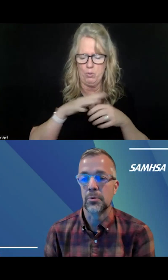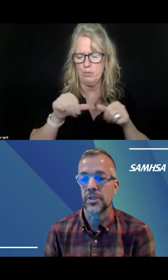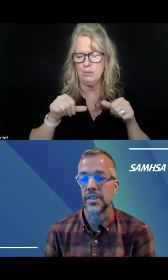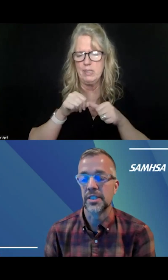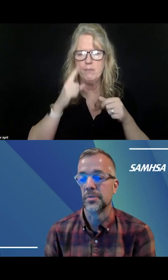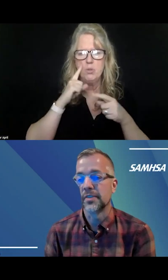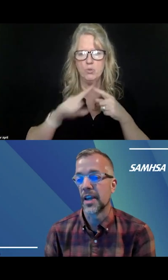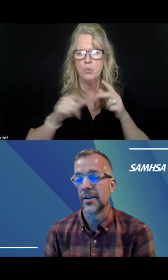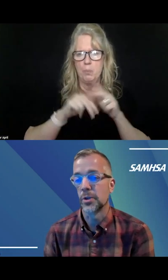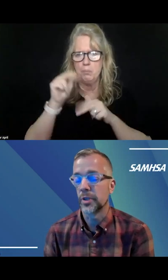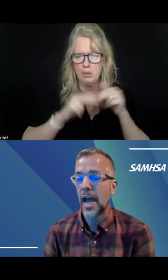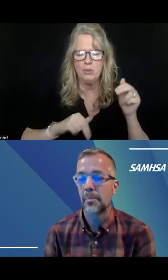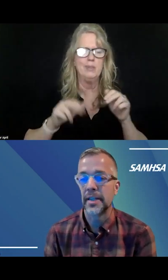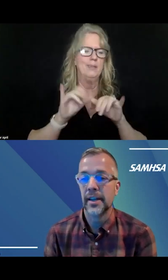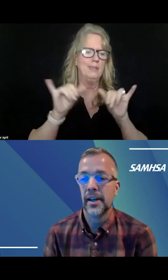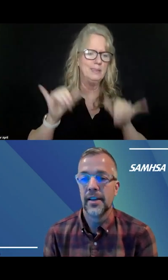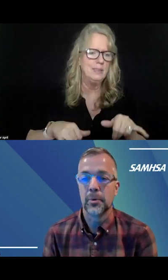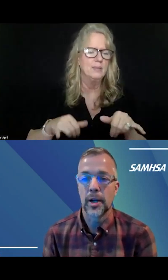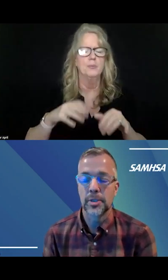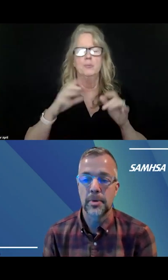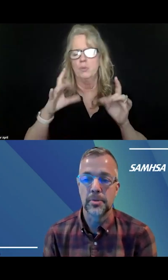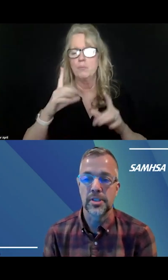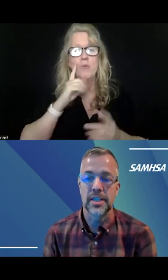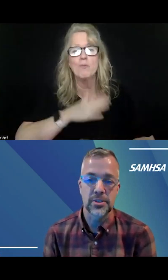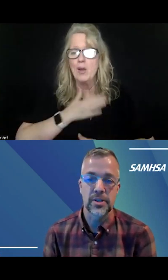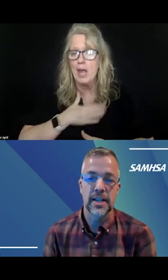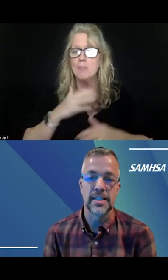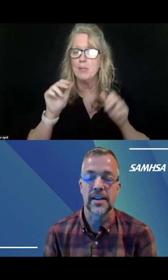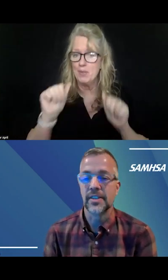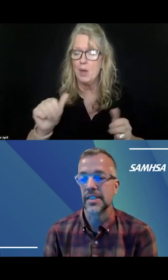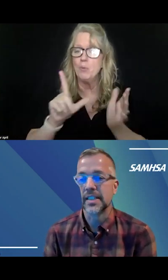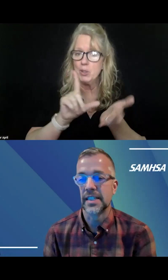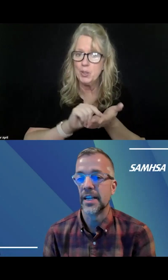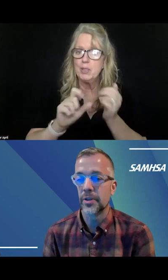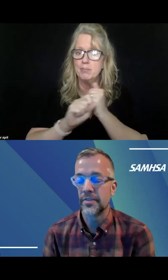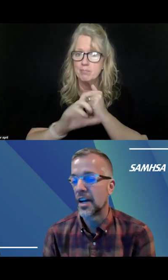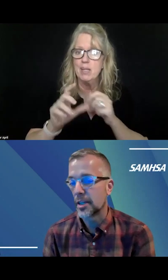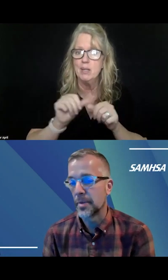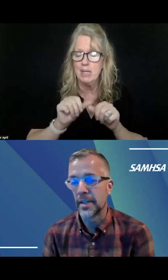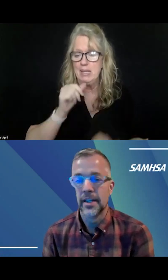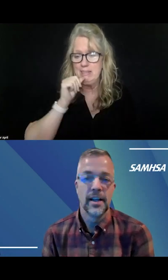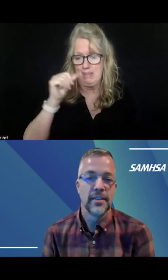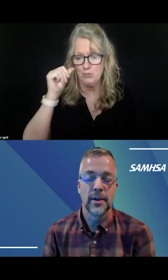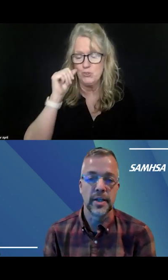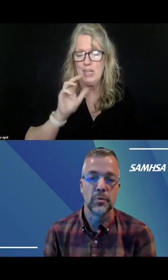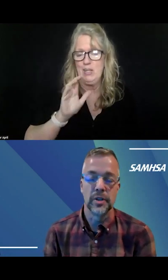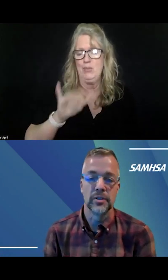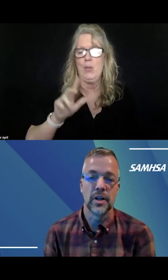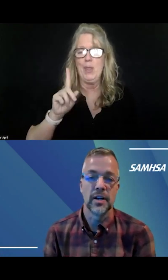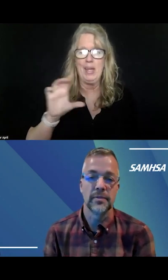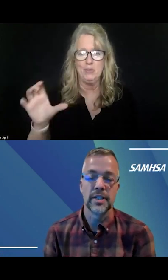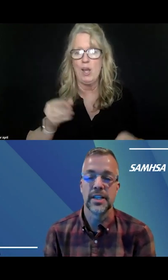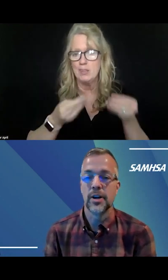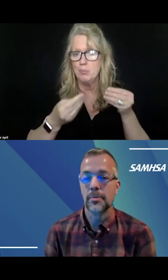crisis networks and systems of care. So really happy that we're able to publish this yesterday. This obviously is an iterative document that we